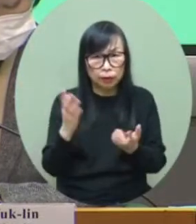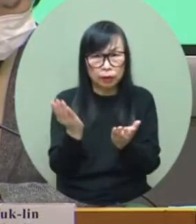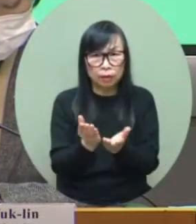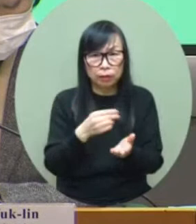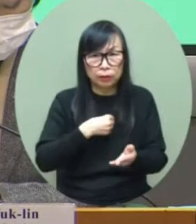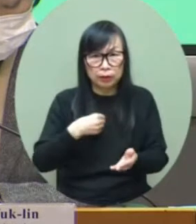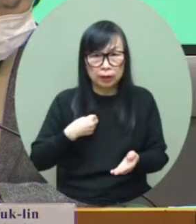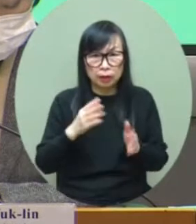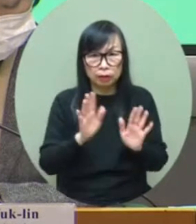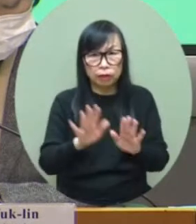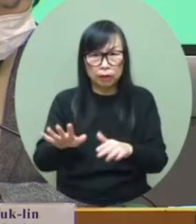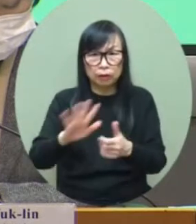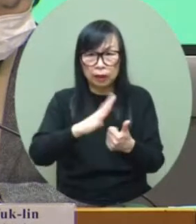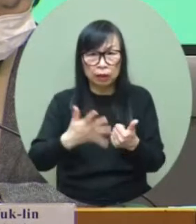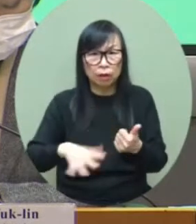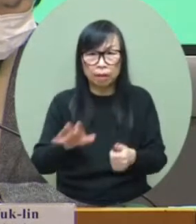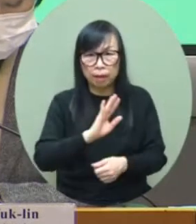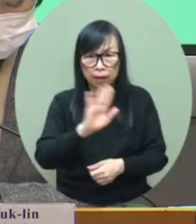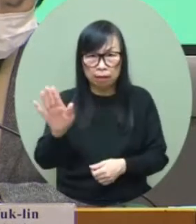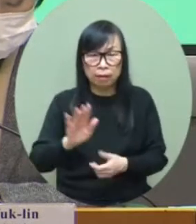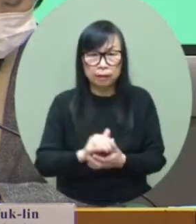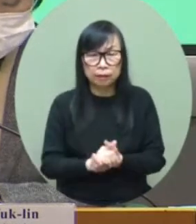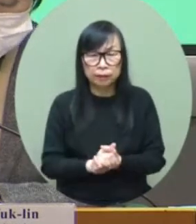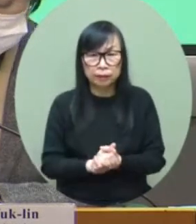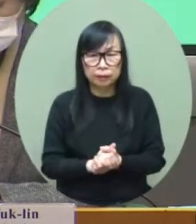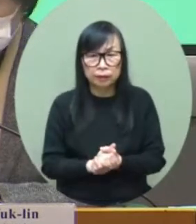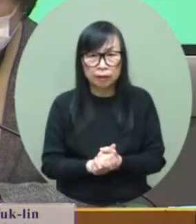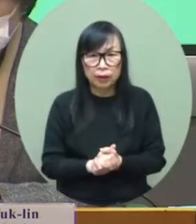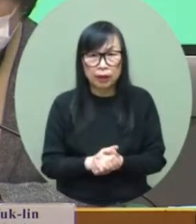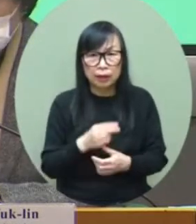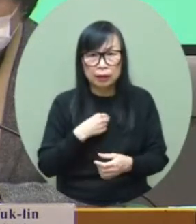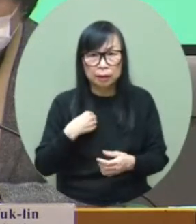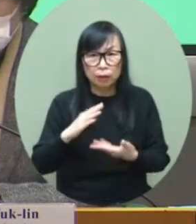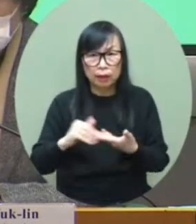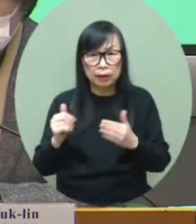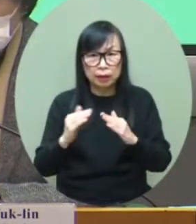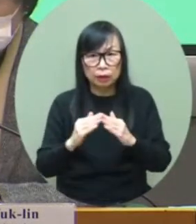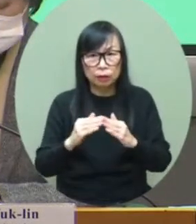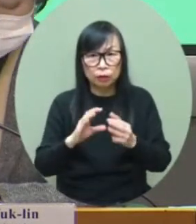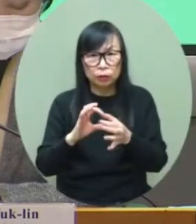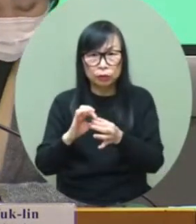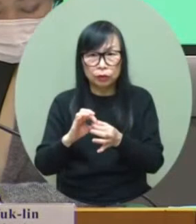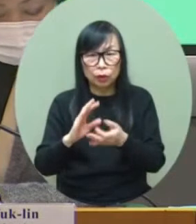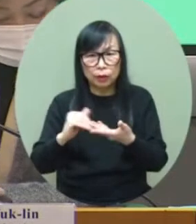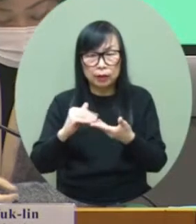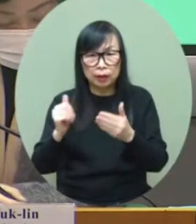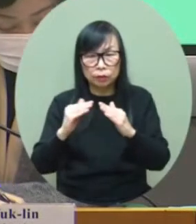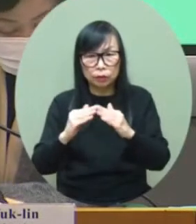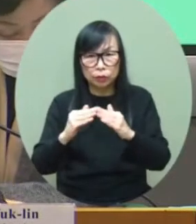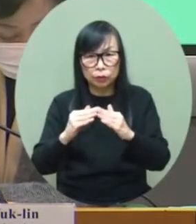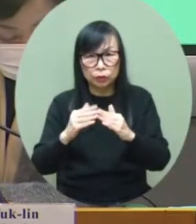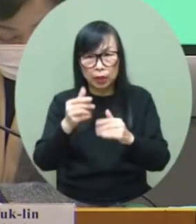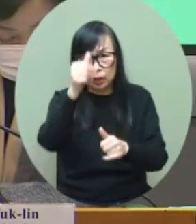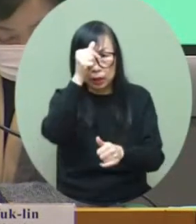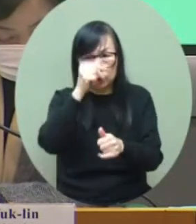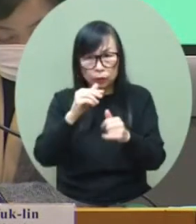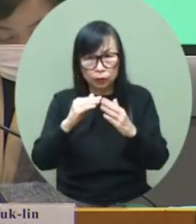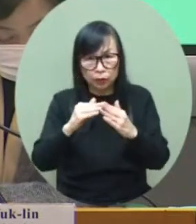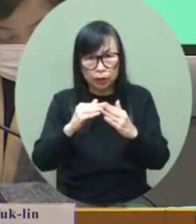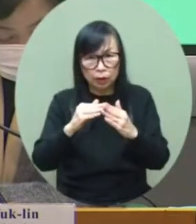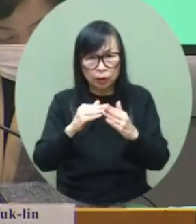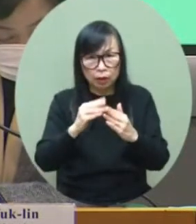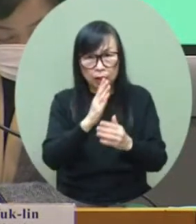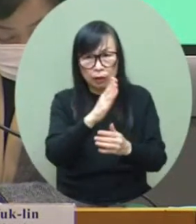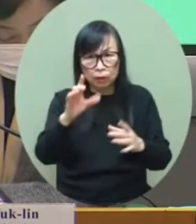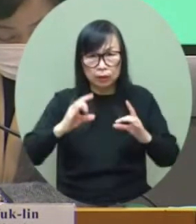flow of the number of travelers will definitely rise after the resumption of cross-boundary travel. We will work hard to ensure that the public health